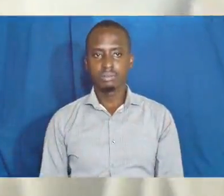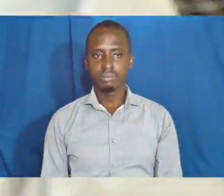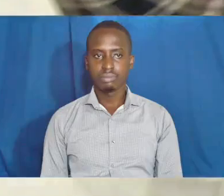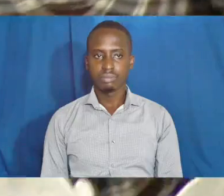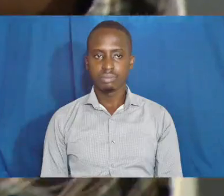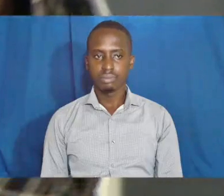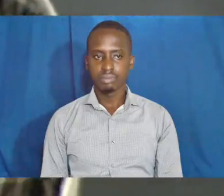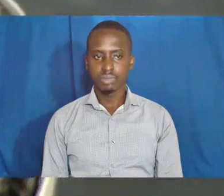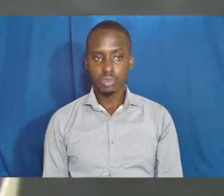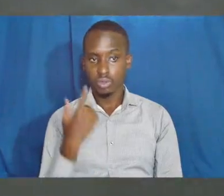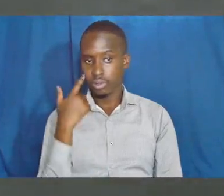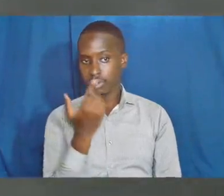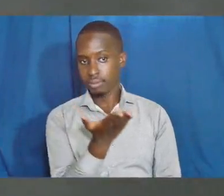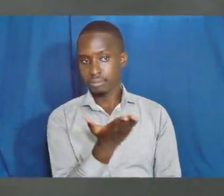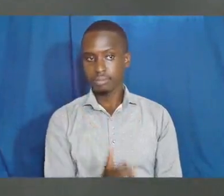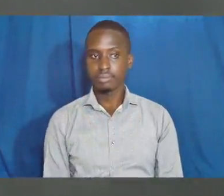You see?